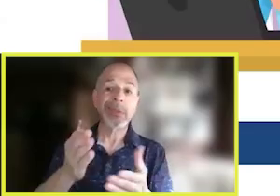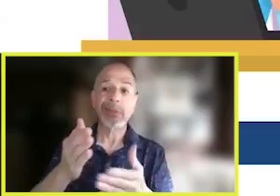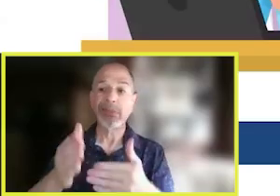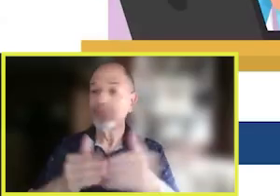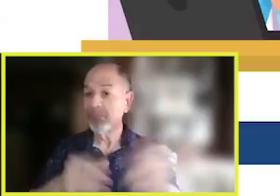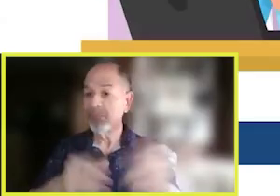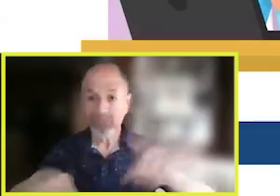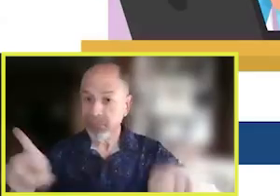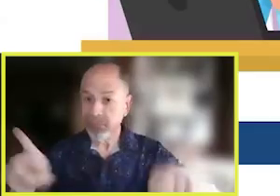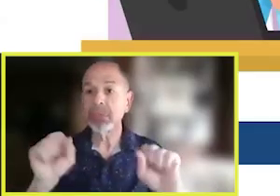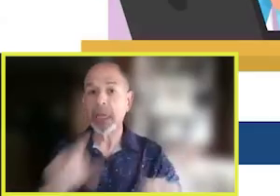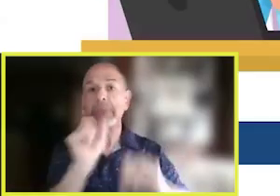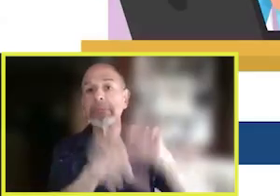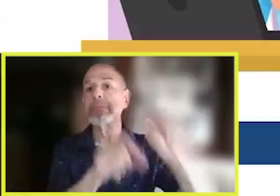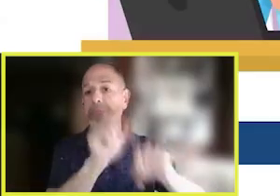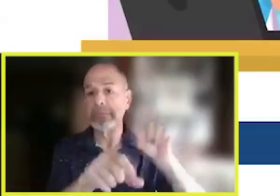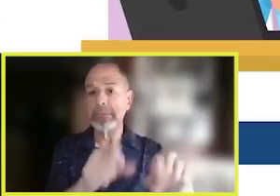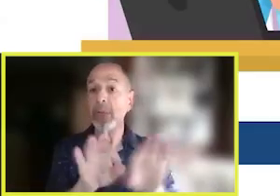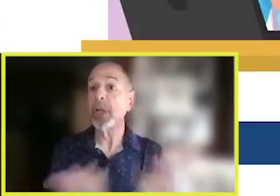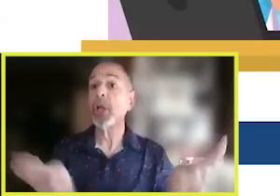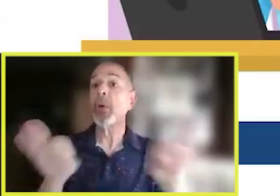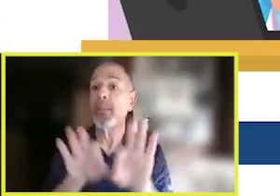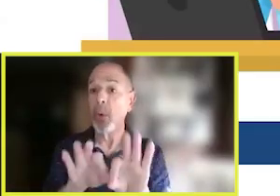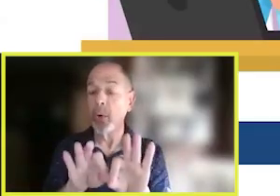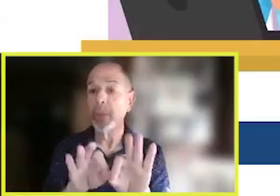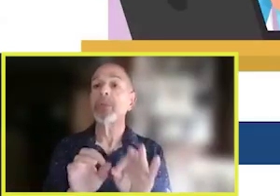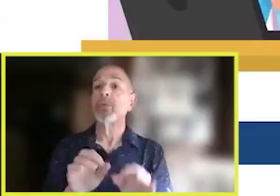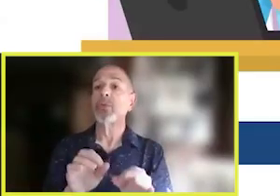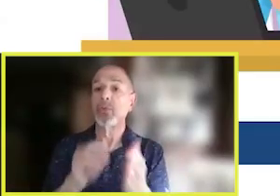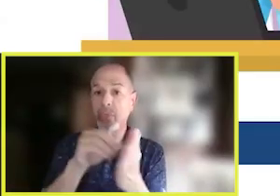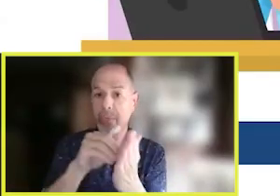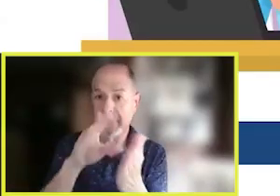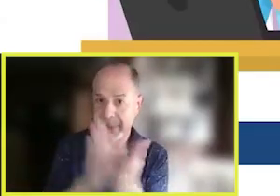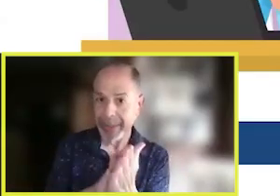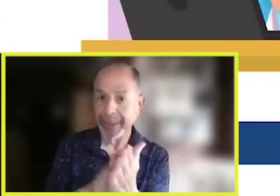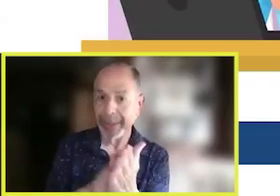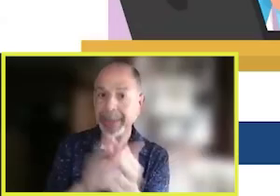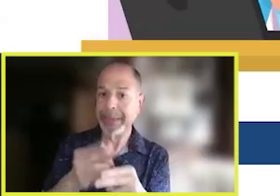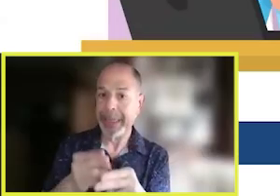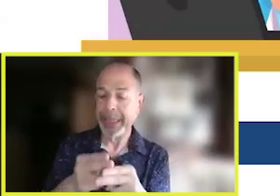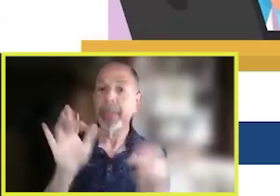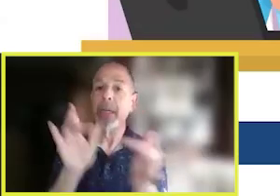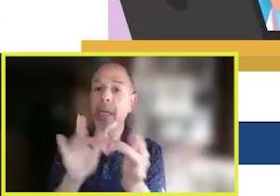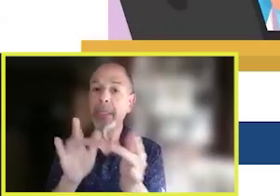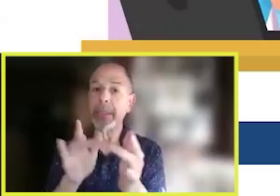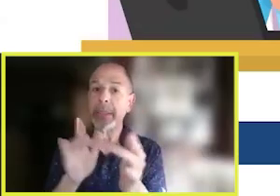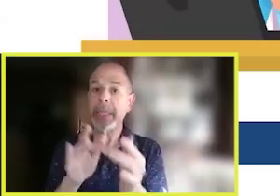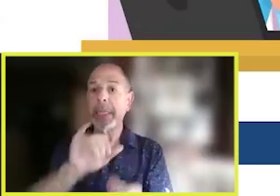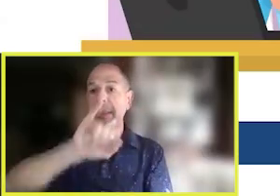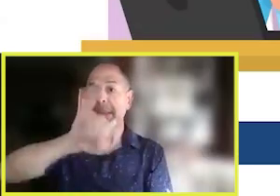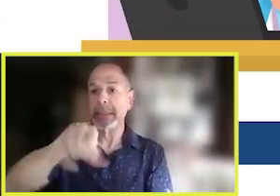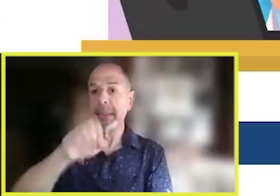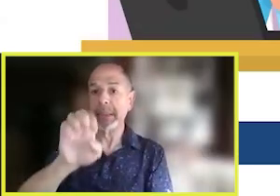again, I just want to say you need to register. And in order to register, you need to contact Jennifer White. And